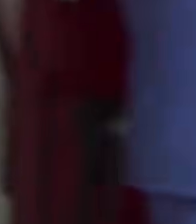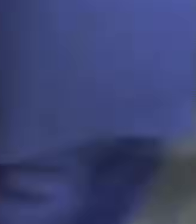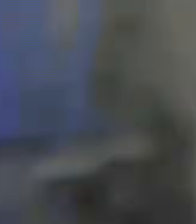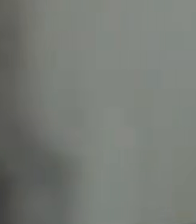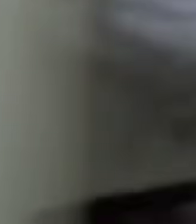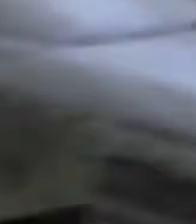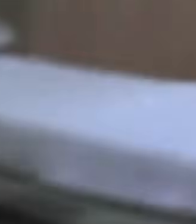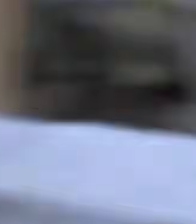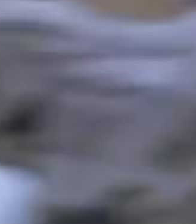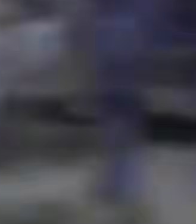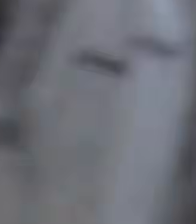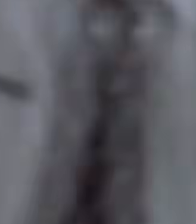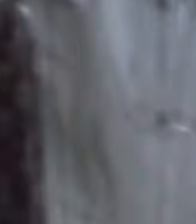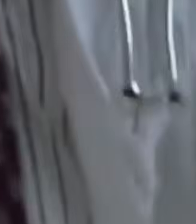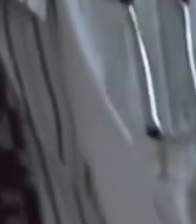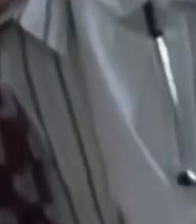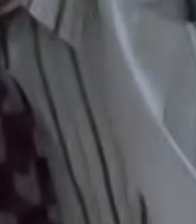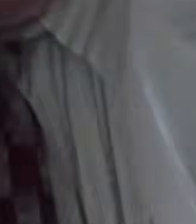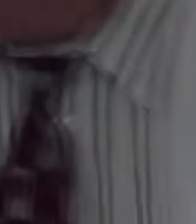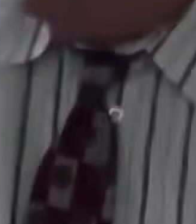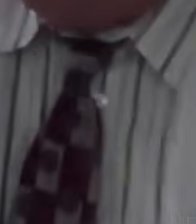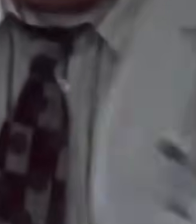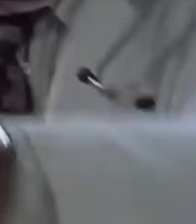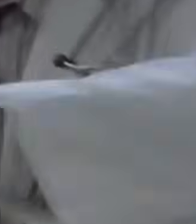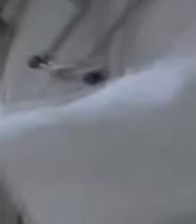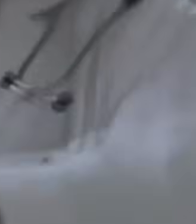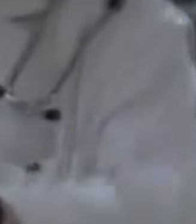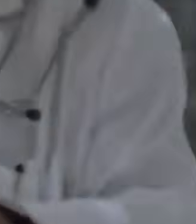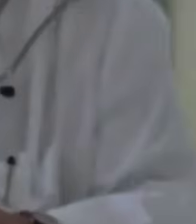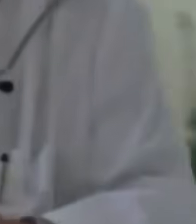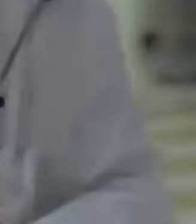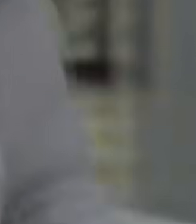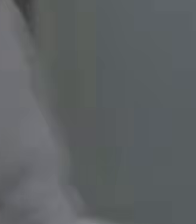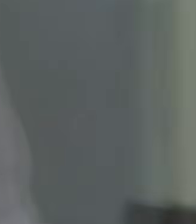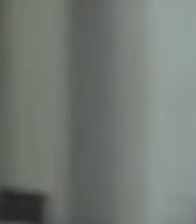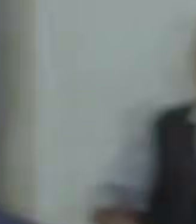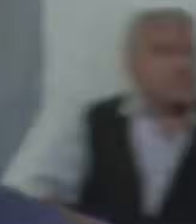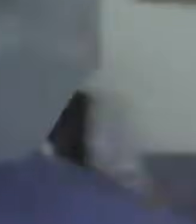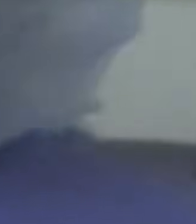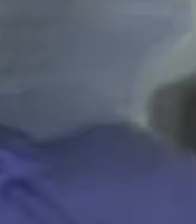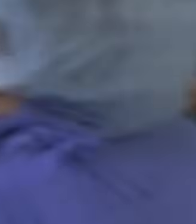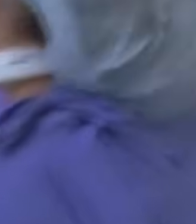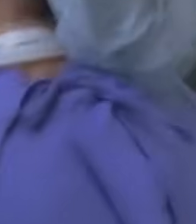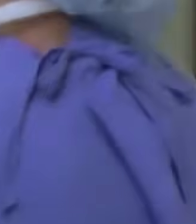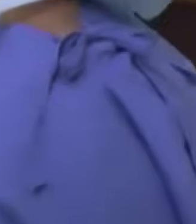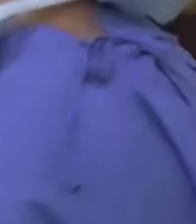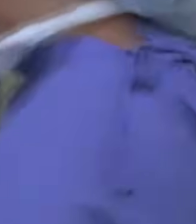Dr. Jacobson? Yes? We need you urgently in OR3. No, can do. I'm doing number 4 at 1. Sir, it's urgent. We have a ruptured kidney.